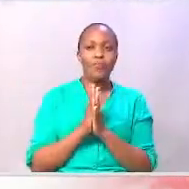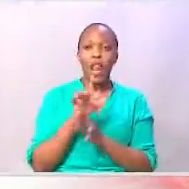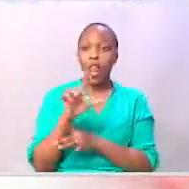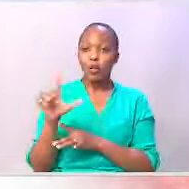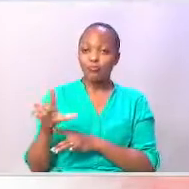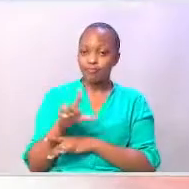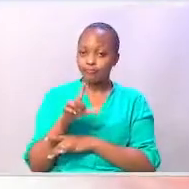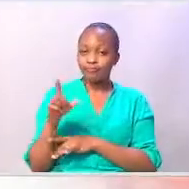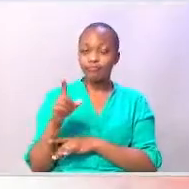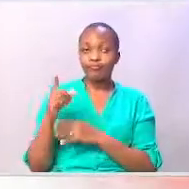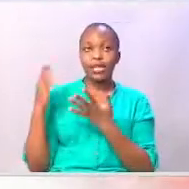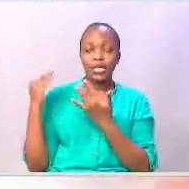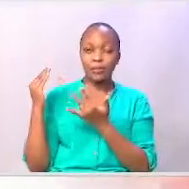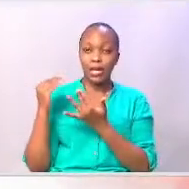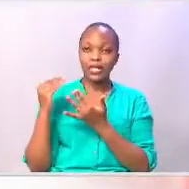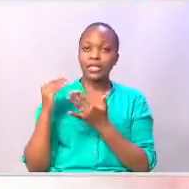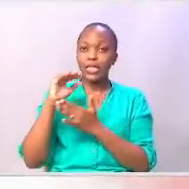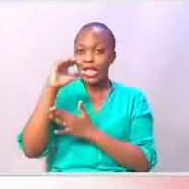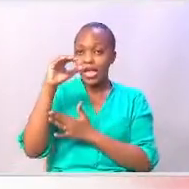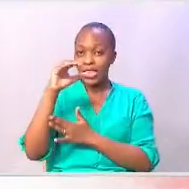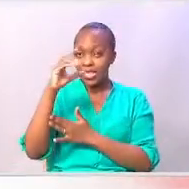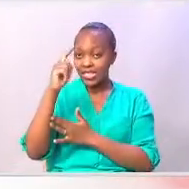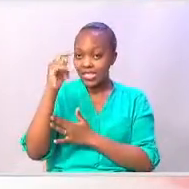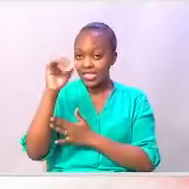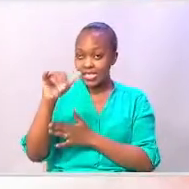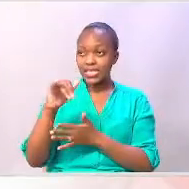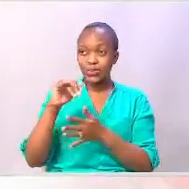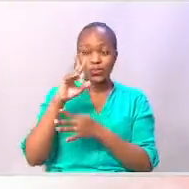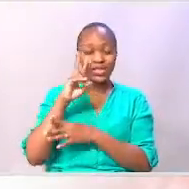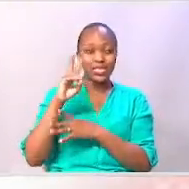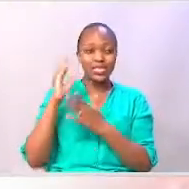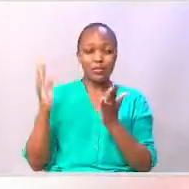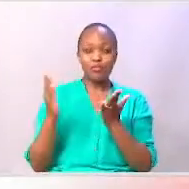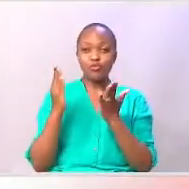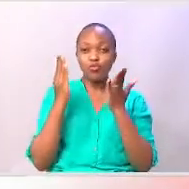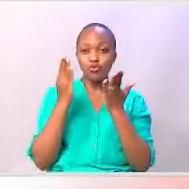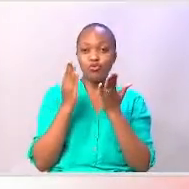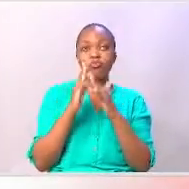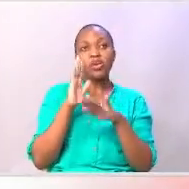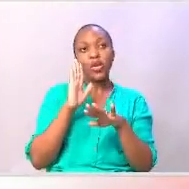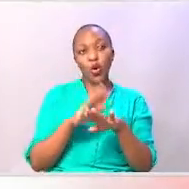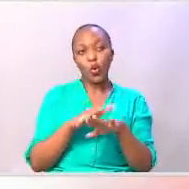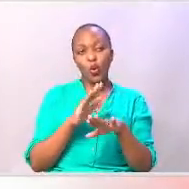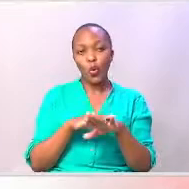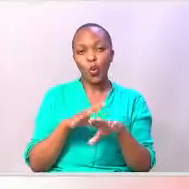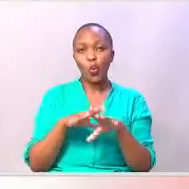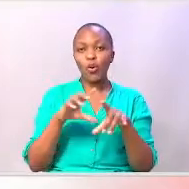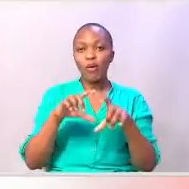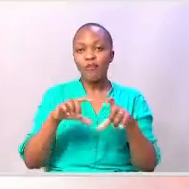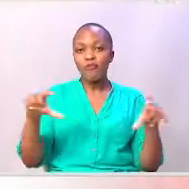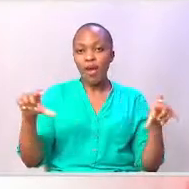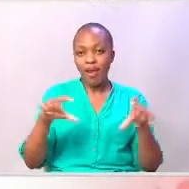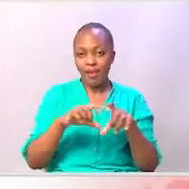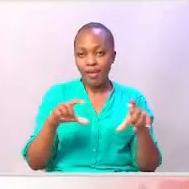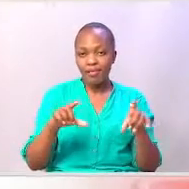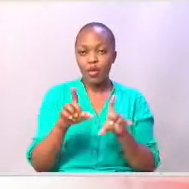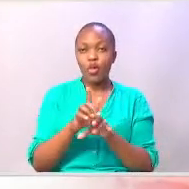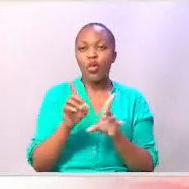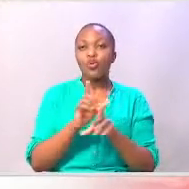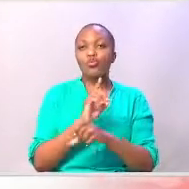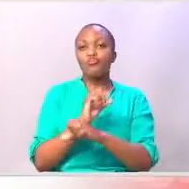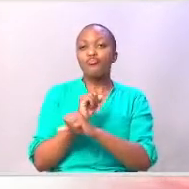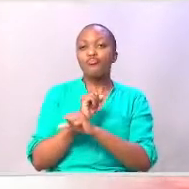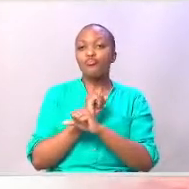status will see an improvement on good infrastructure, good drainage system, enhanced security, as well